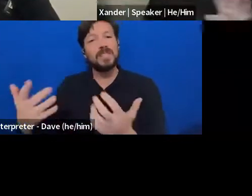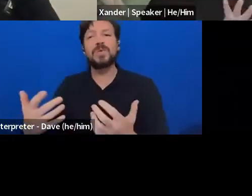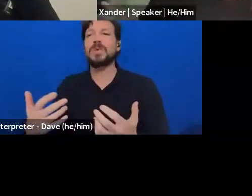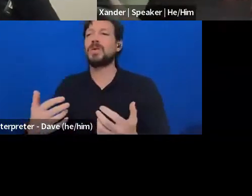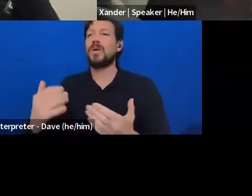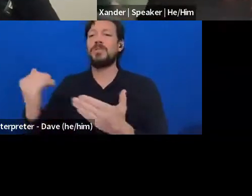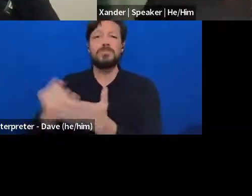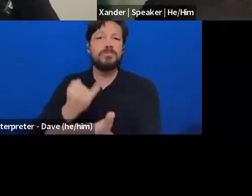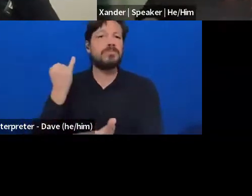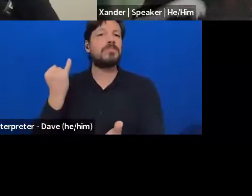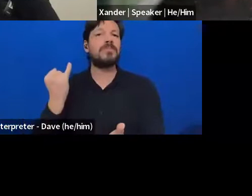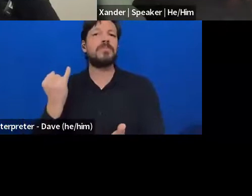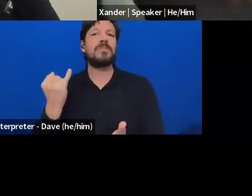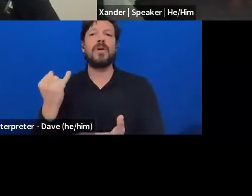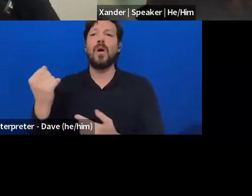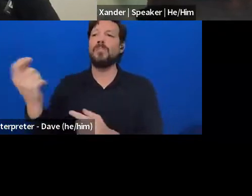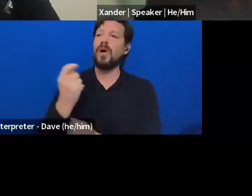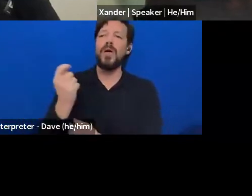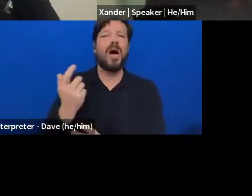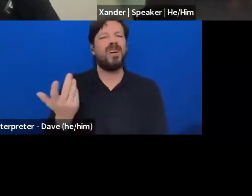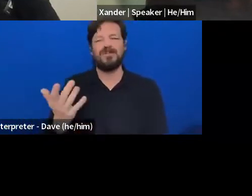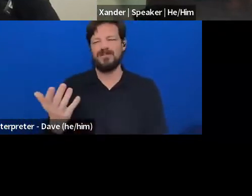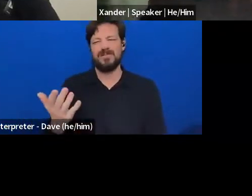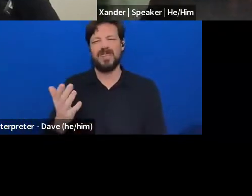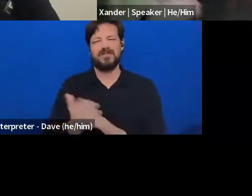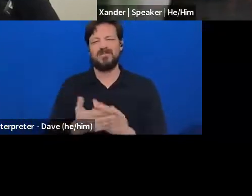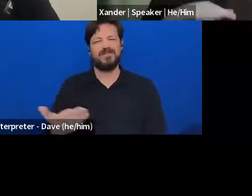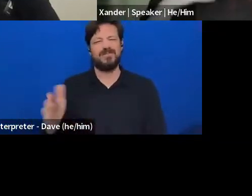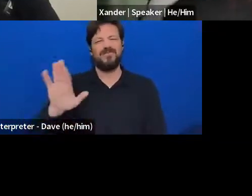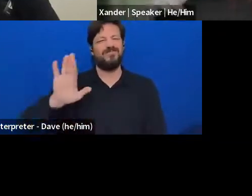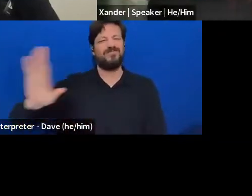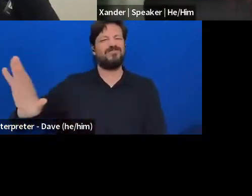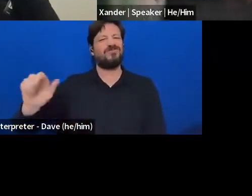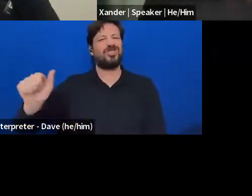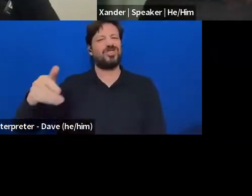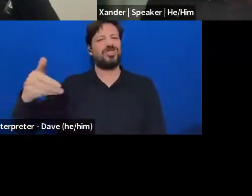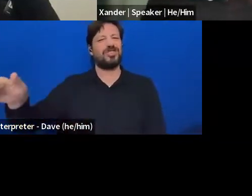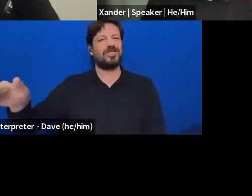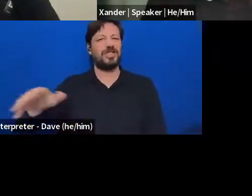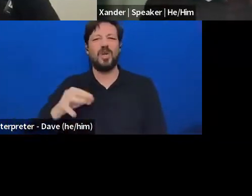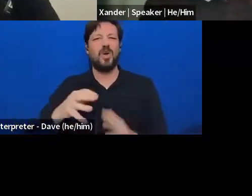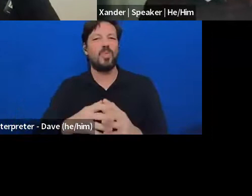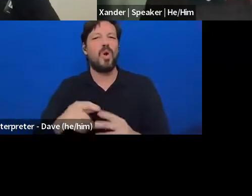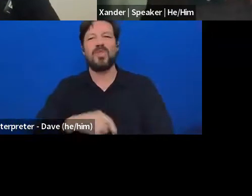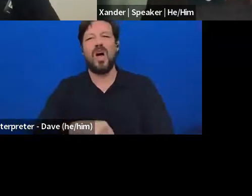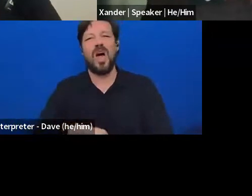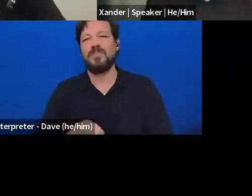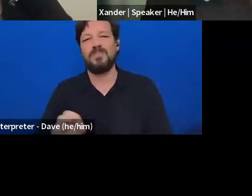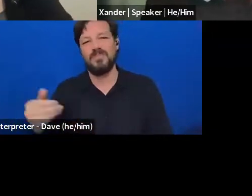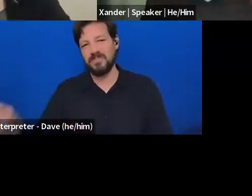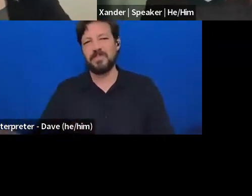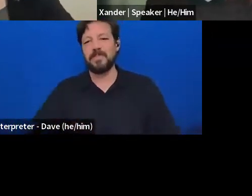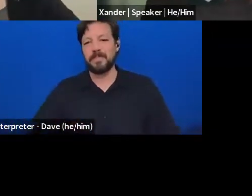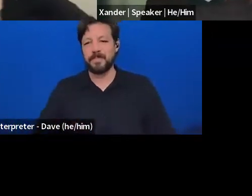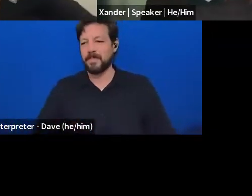not taking any of it, then they're not worth your time. That's just, yeah. But obviously